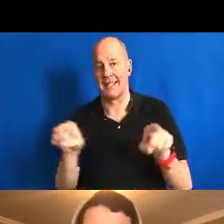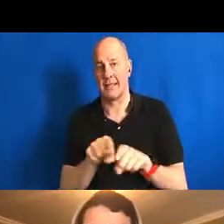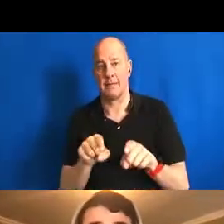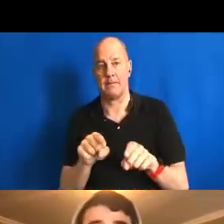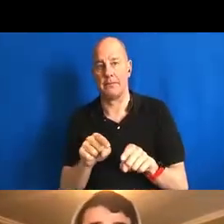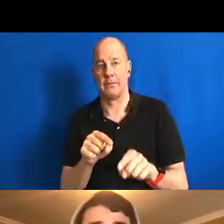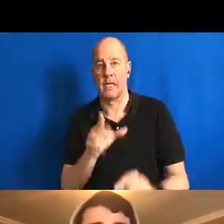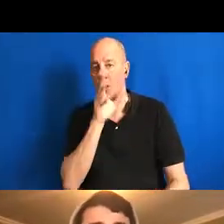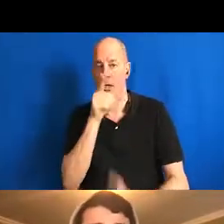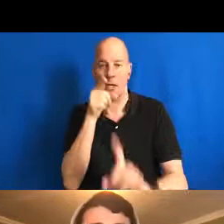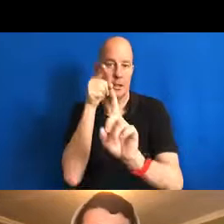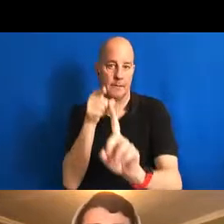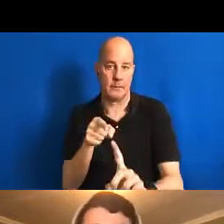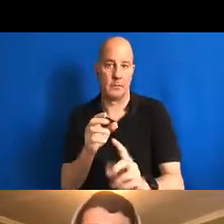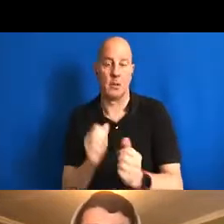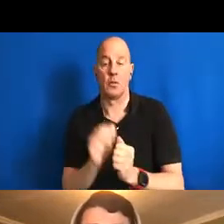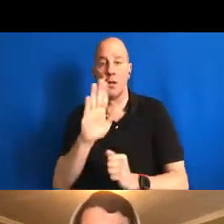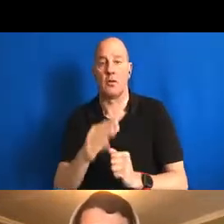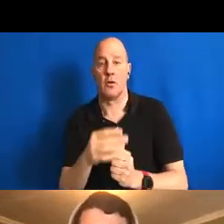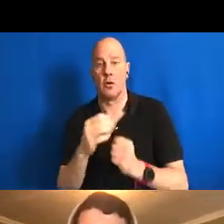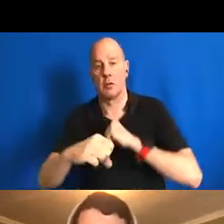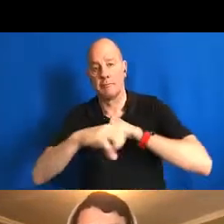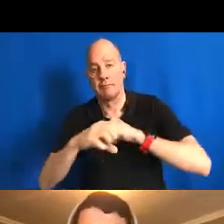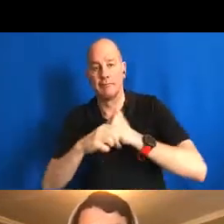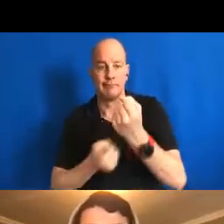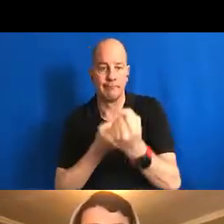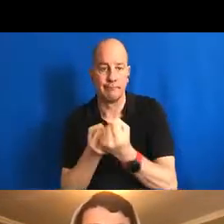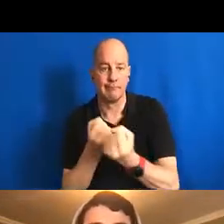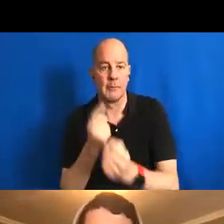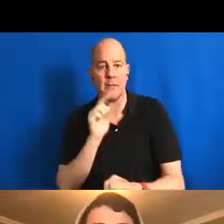points in your advocacy in your local jurisdiction.